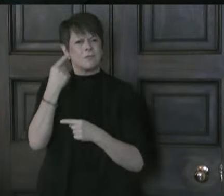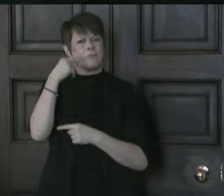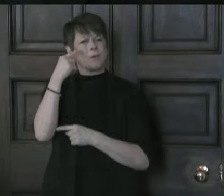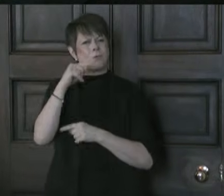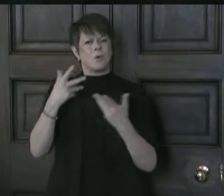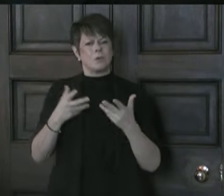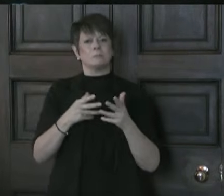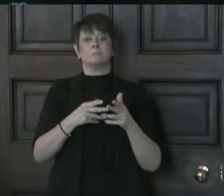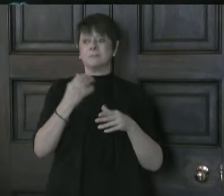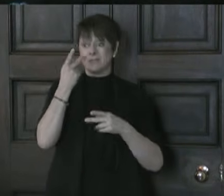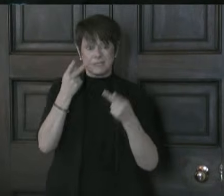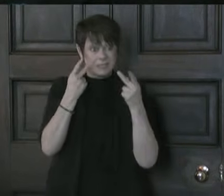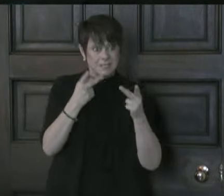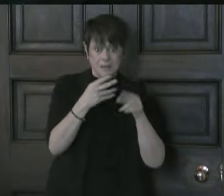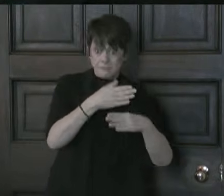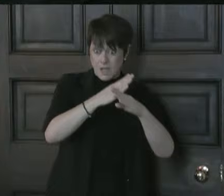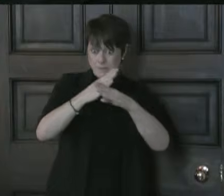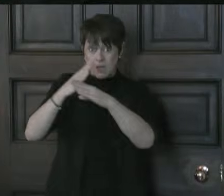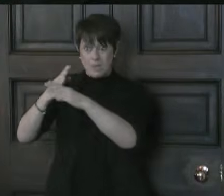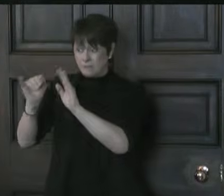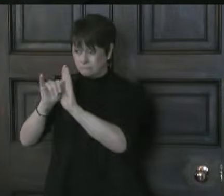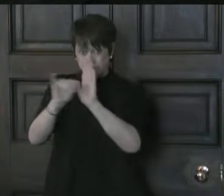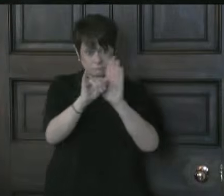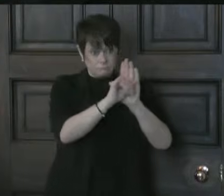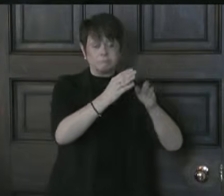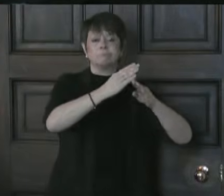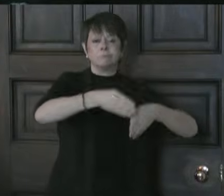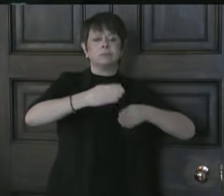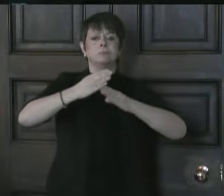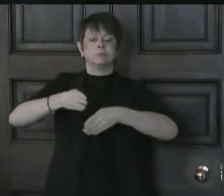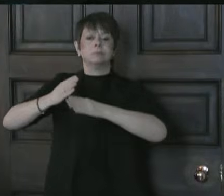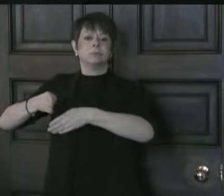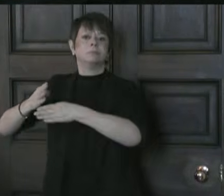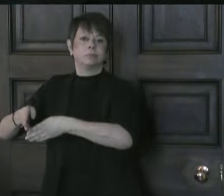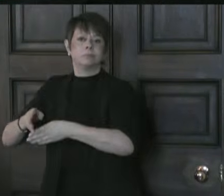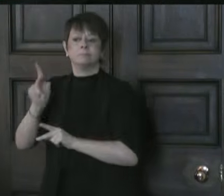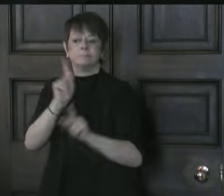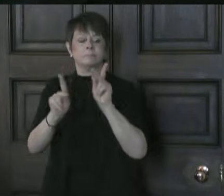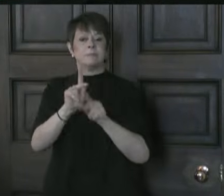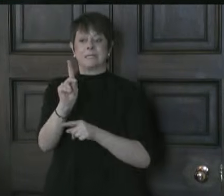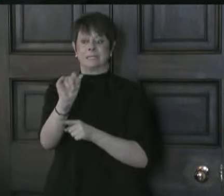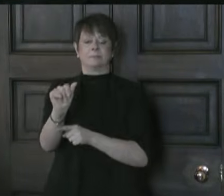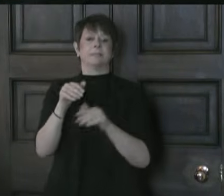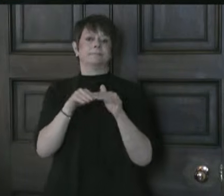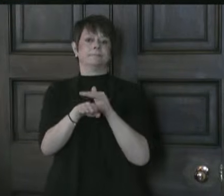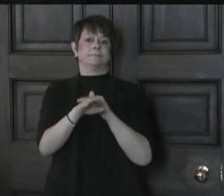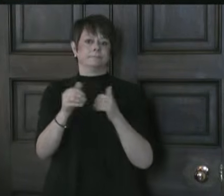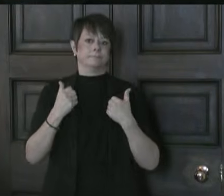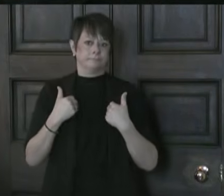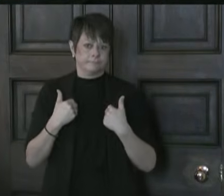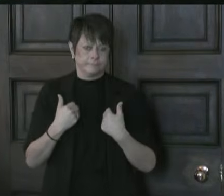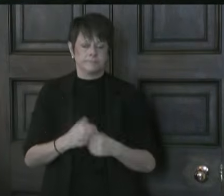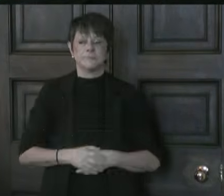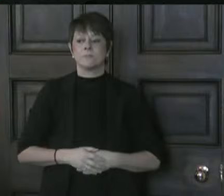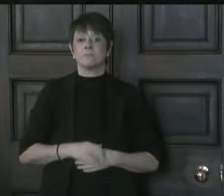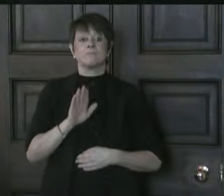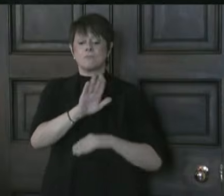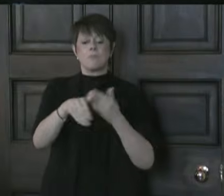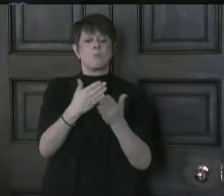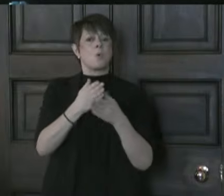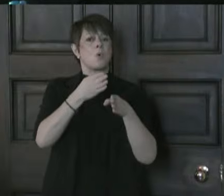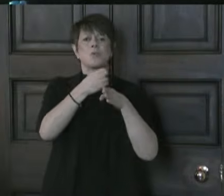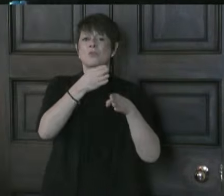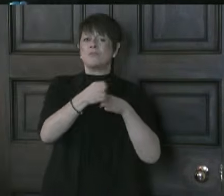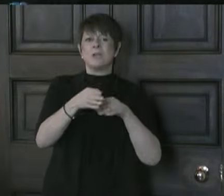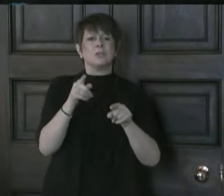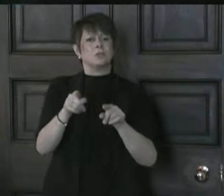identify, remove, and prevent barriers experienced by people with disabilities. Throughout her career, Ms. Reed